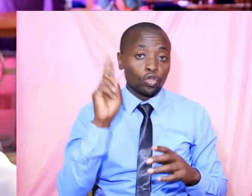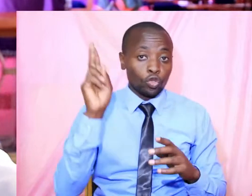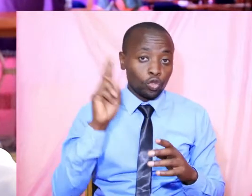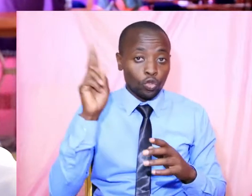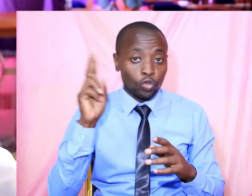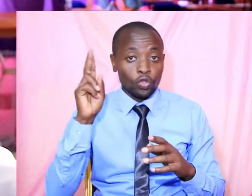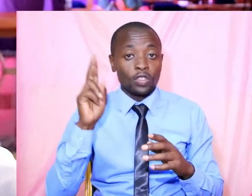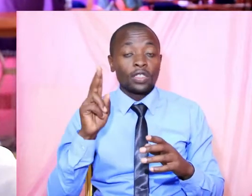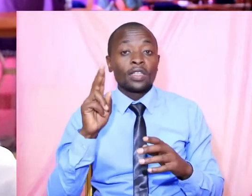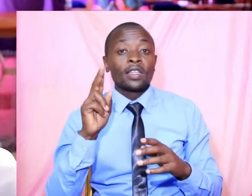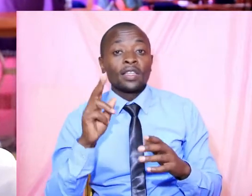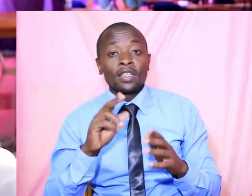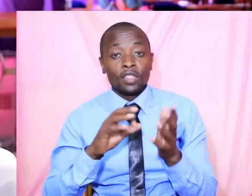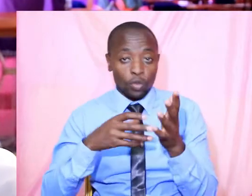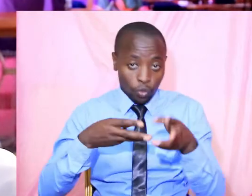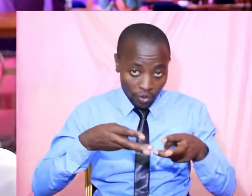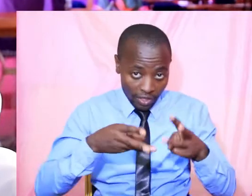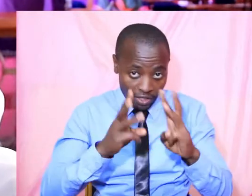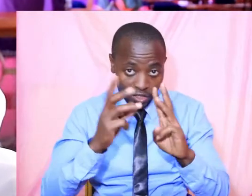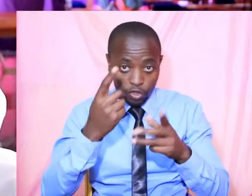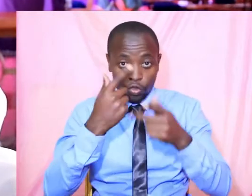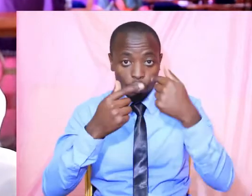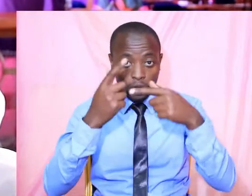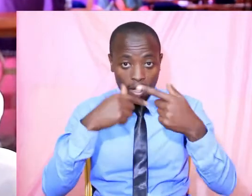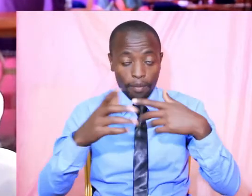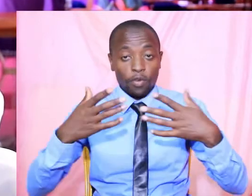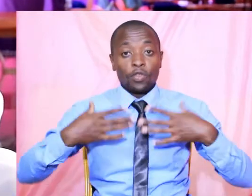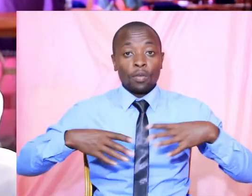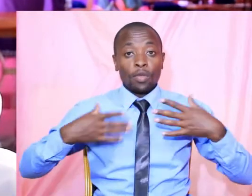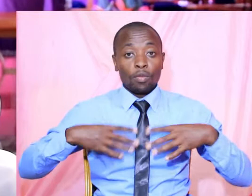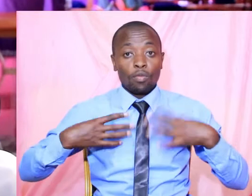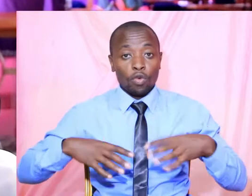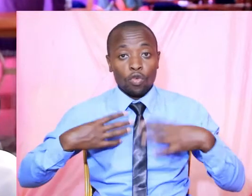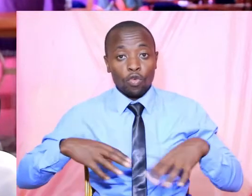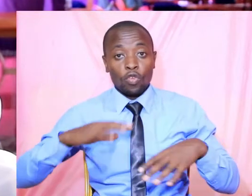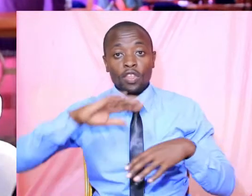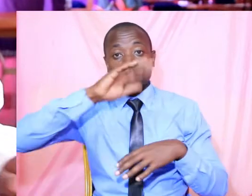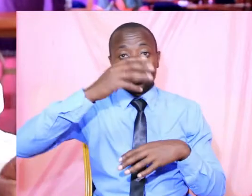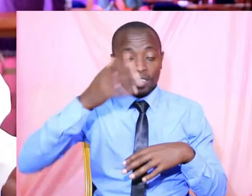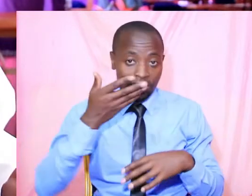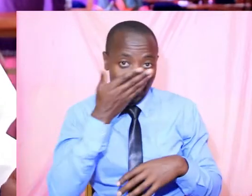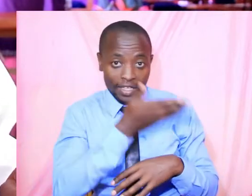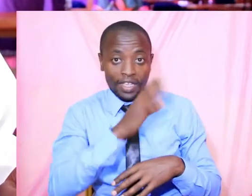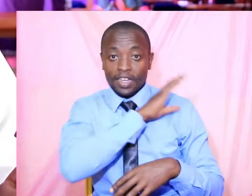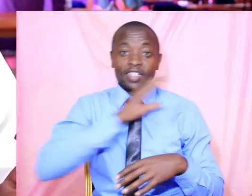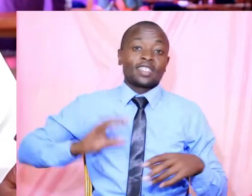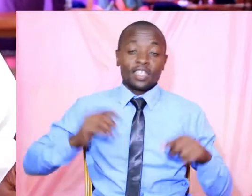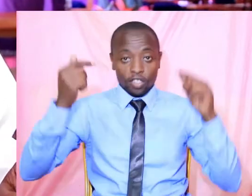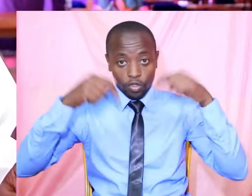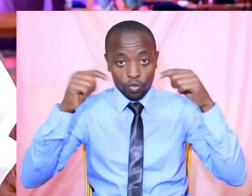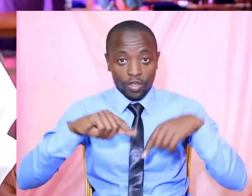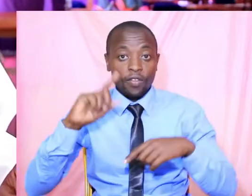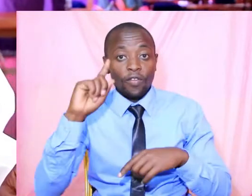methods to reach out to the people of Romans and to the Christians today.